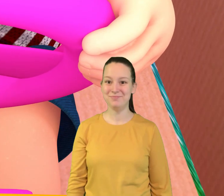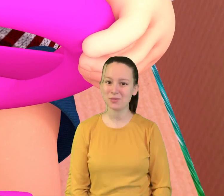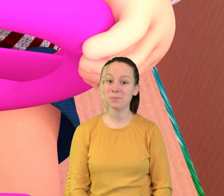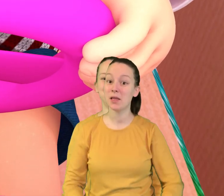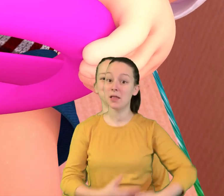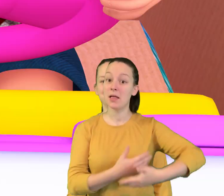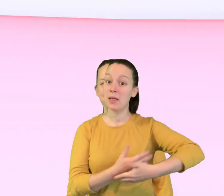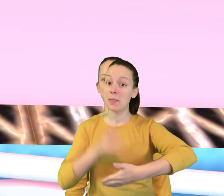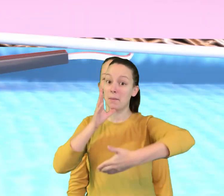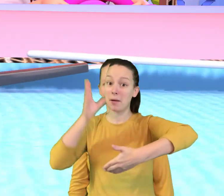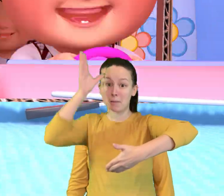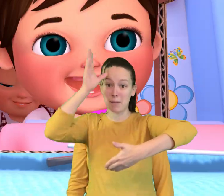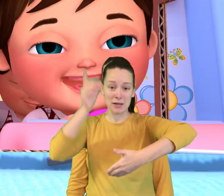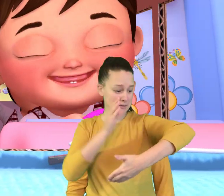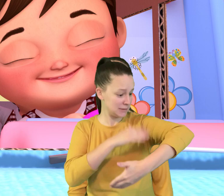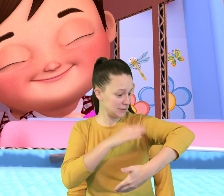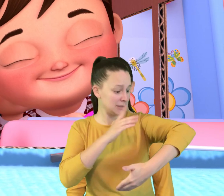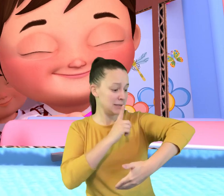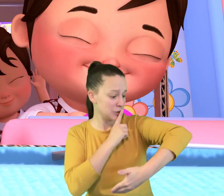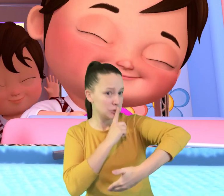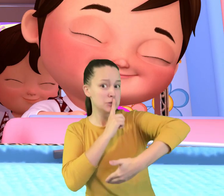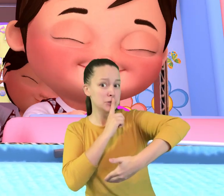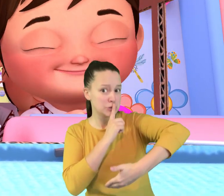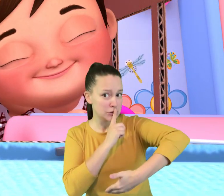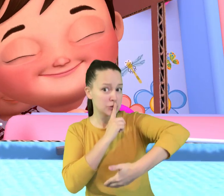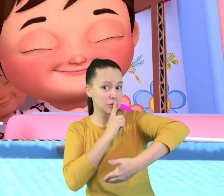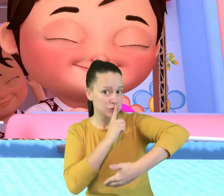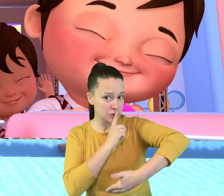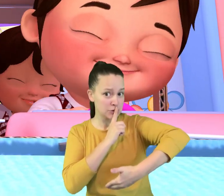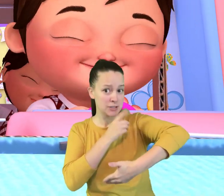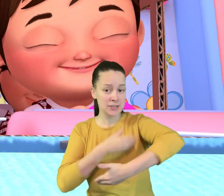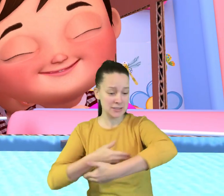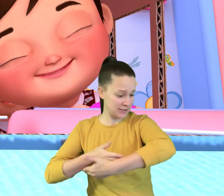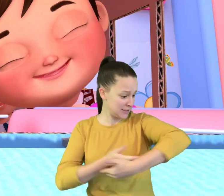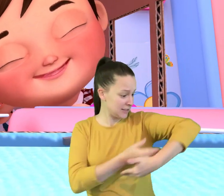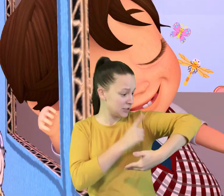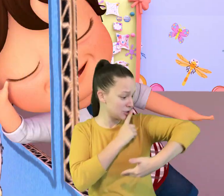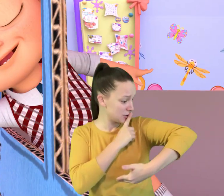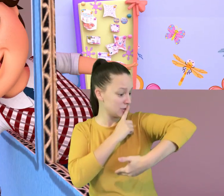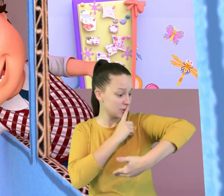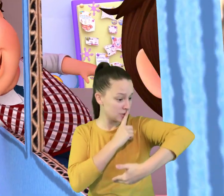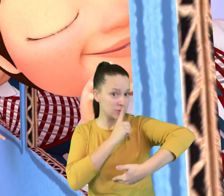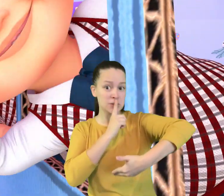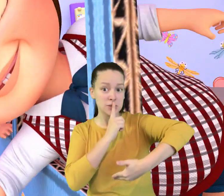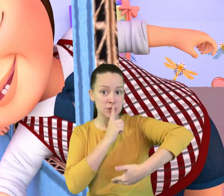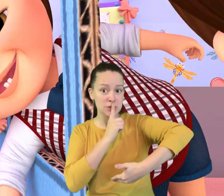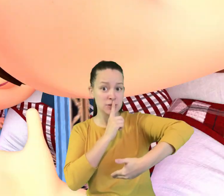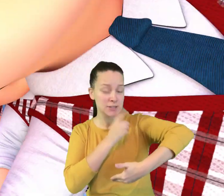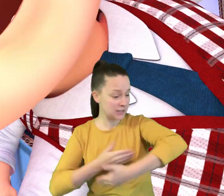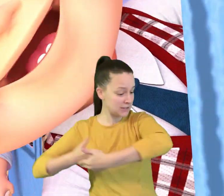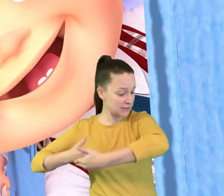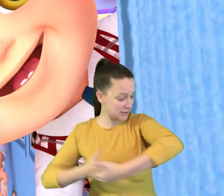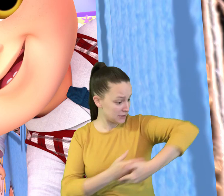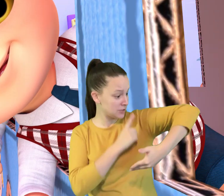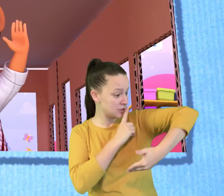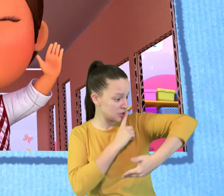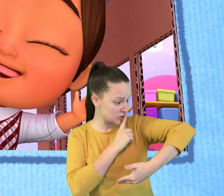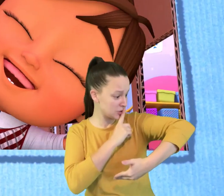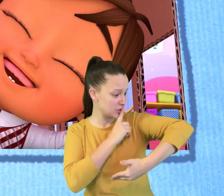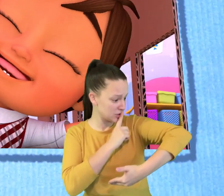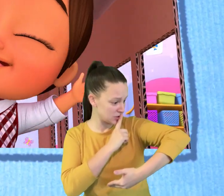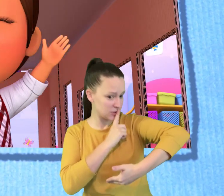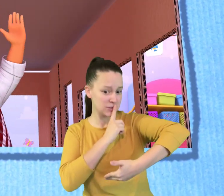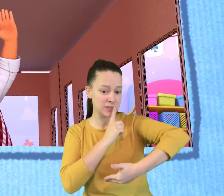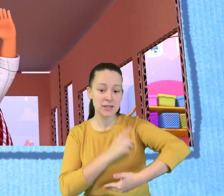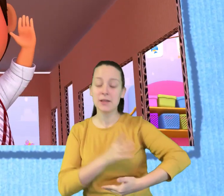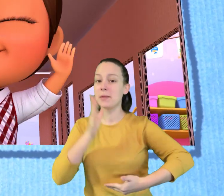town the people on the bus go wave wave wave wave wave wave